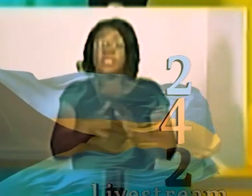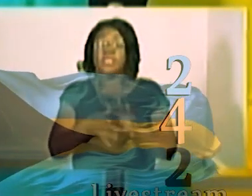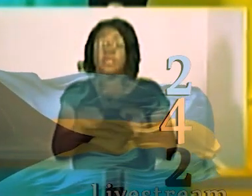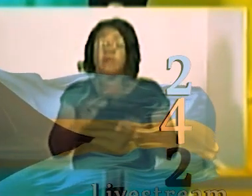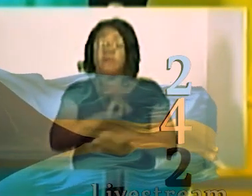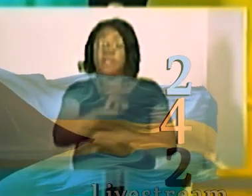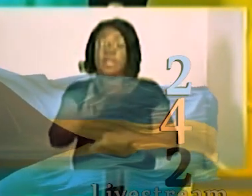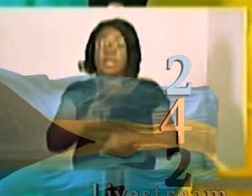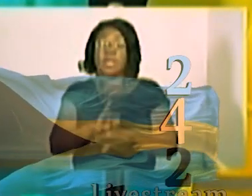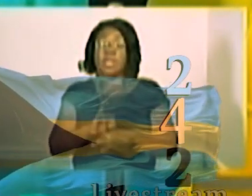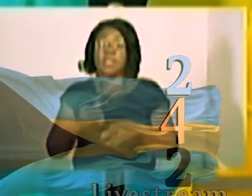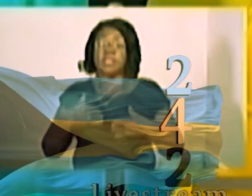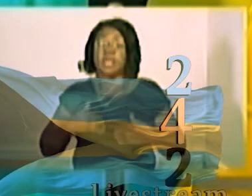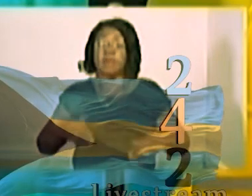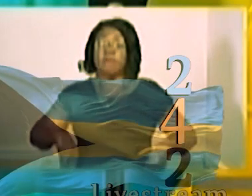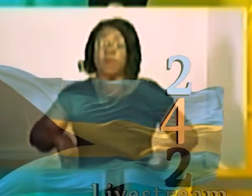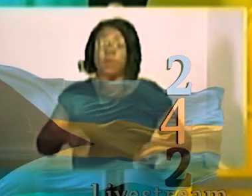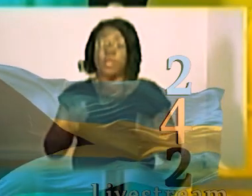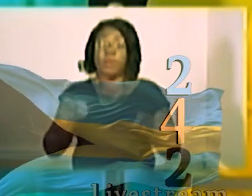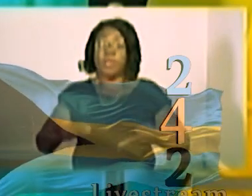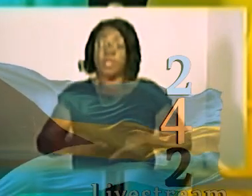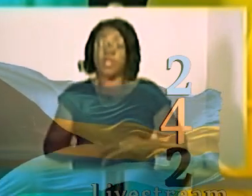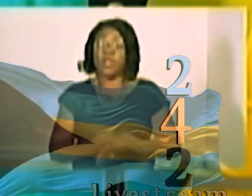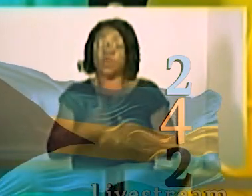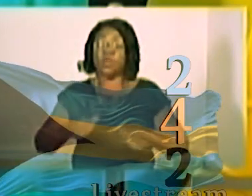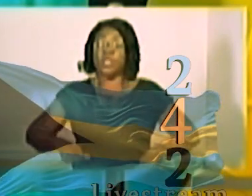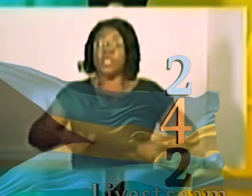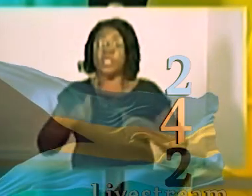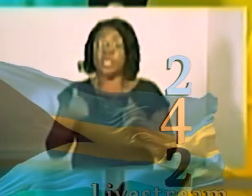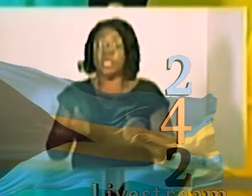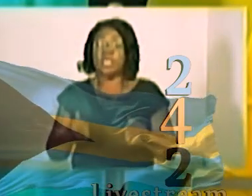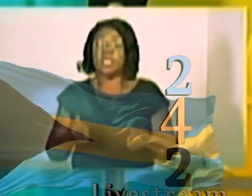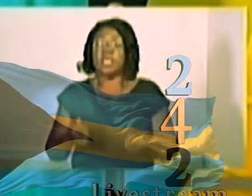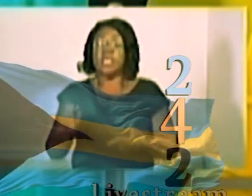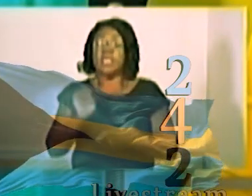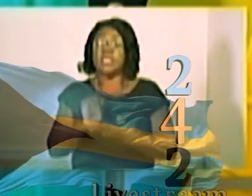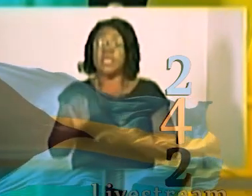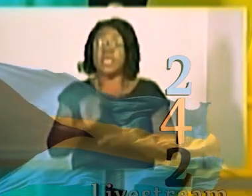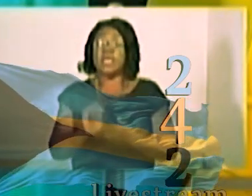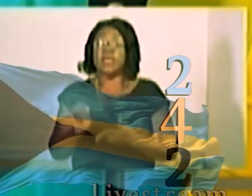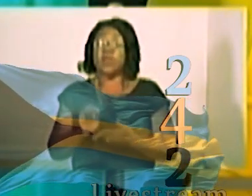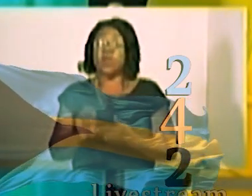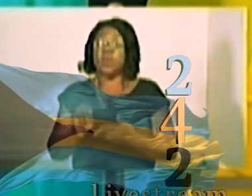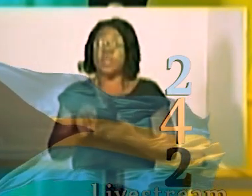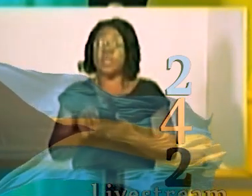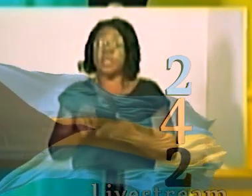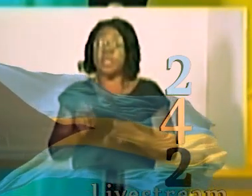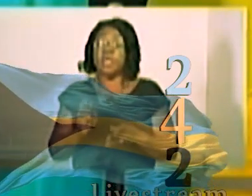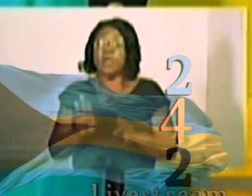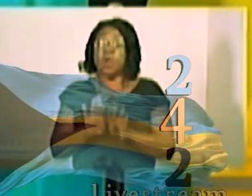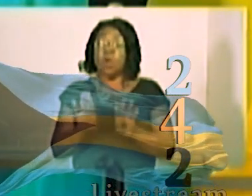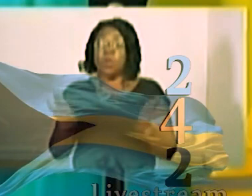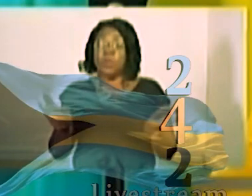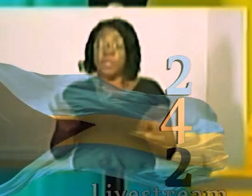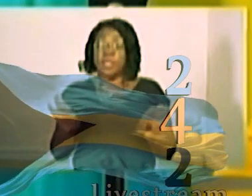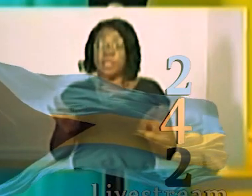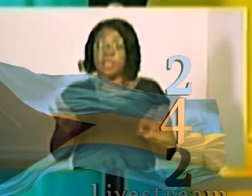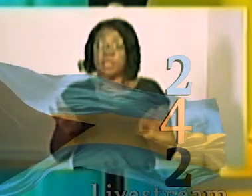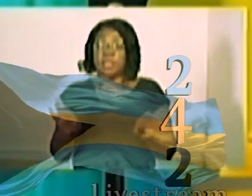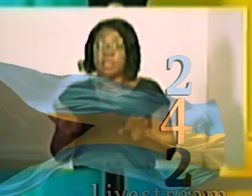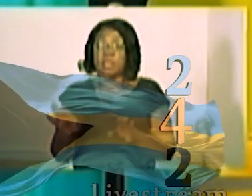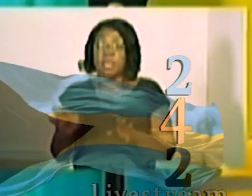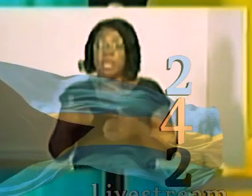Bahamas having their own unique set of challenges, is the Economic Recovery Committee crafting a recovery